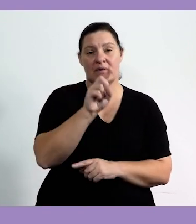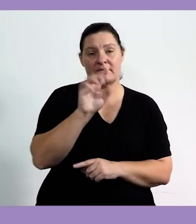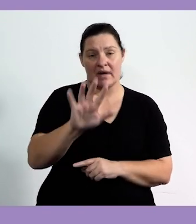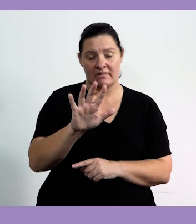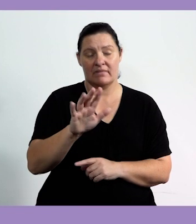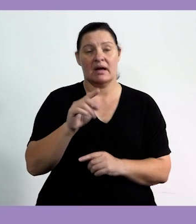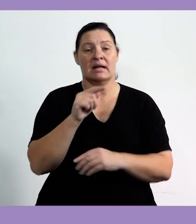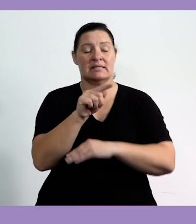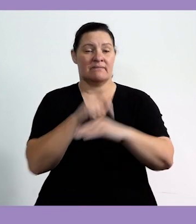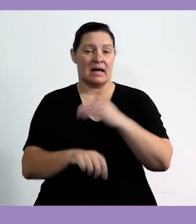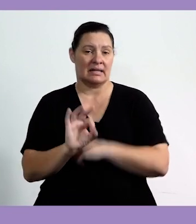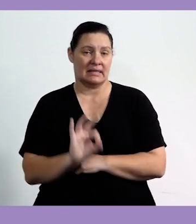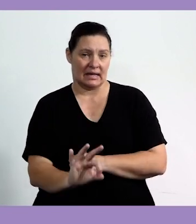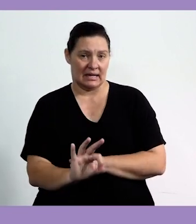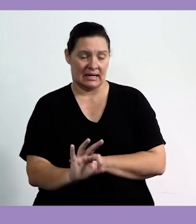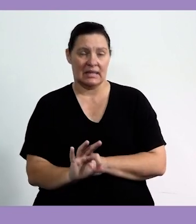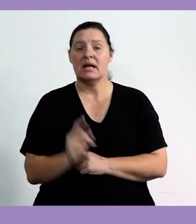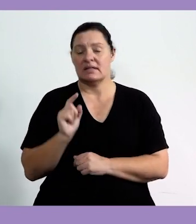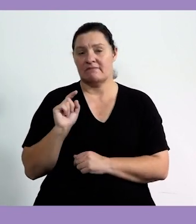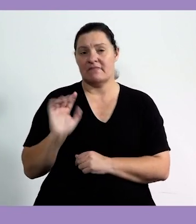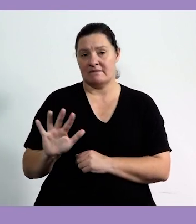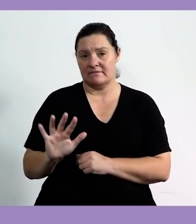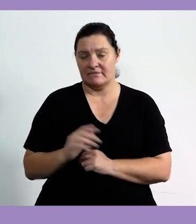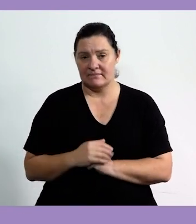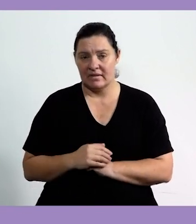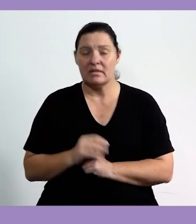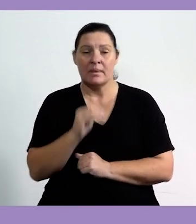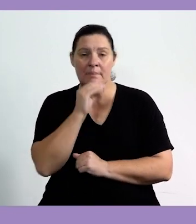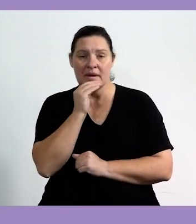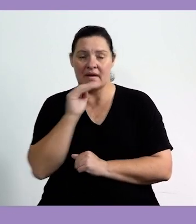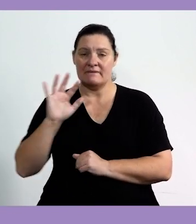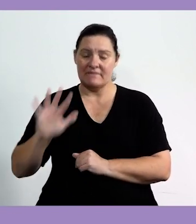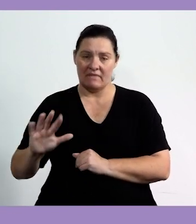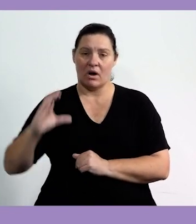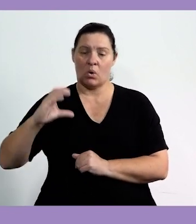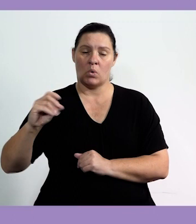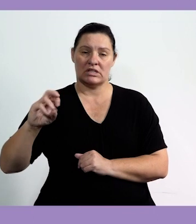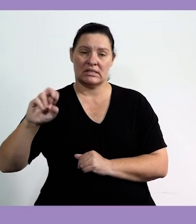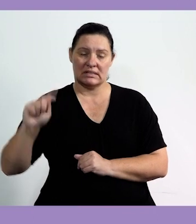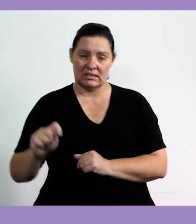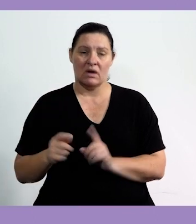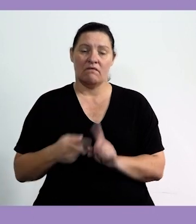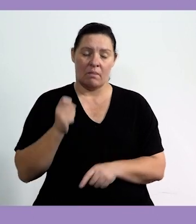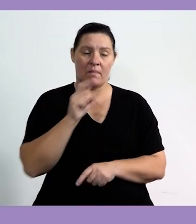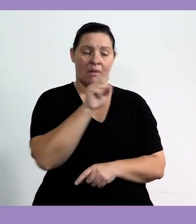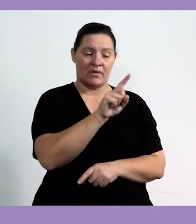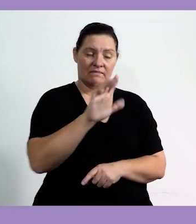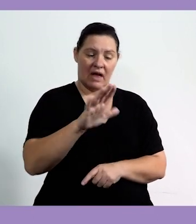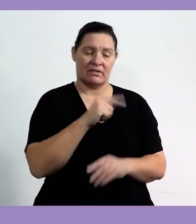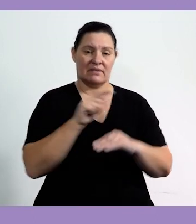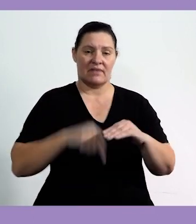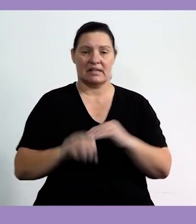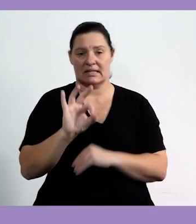15 divided by 3, the answer is 5. That means that 5 is the quotient of 15